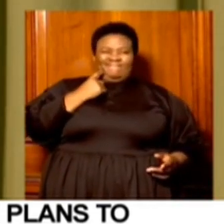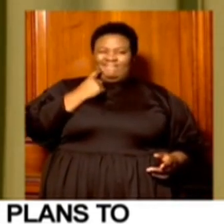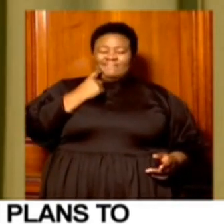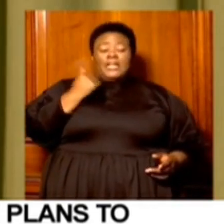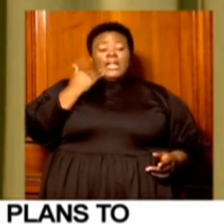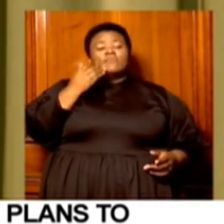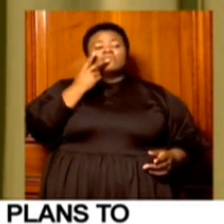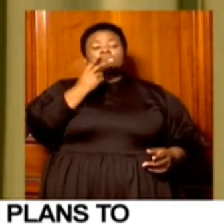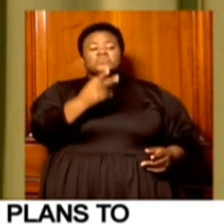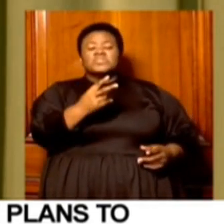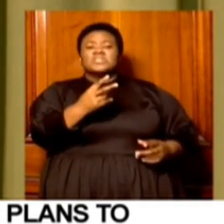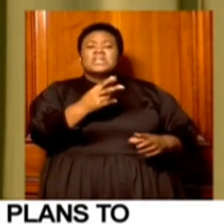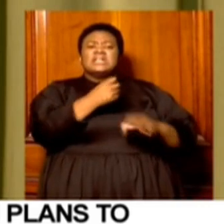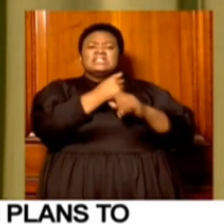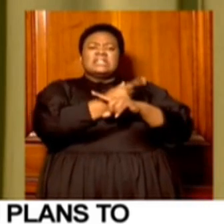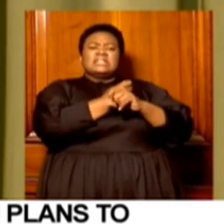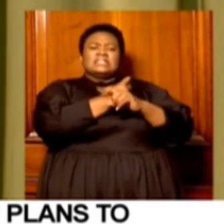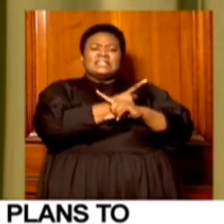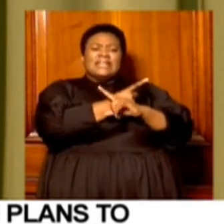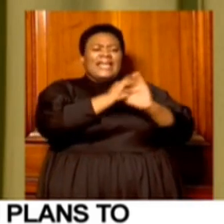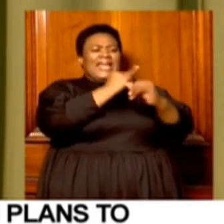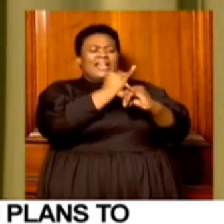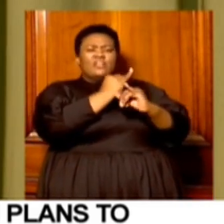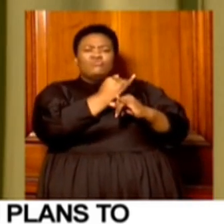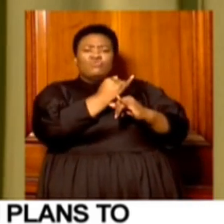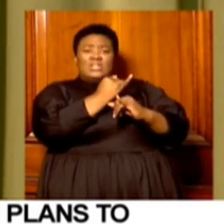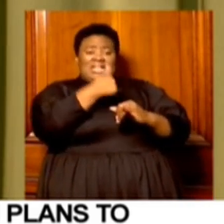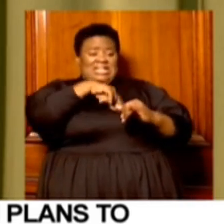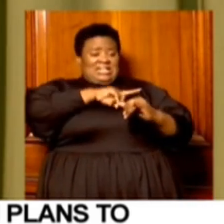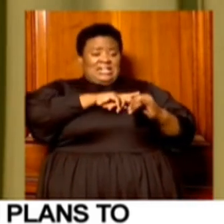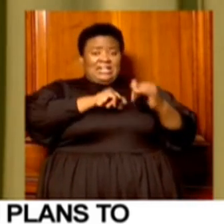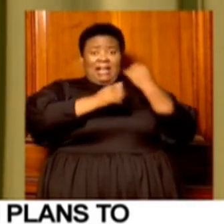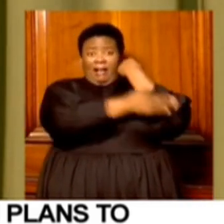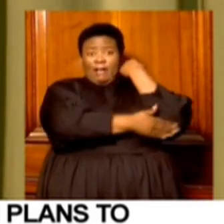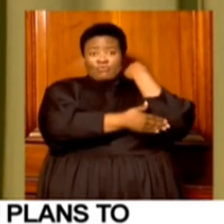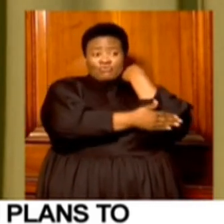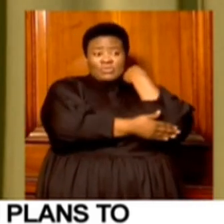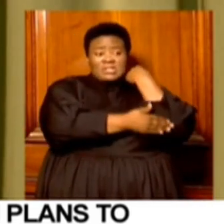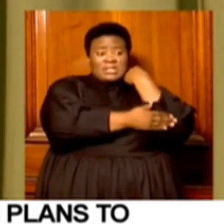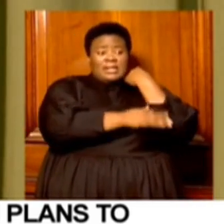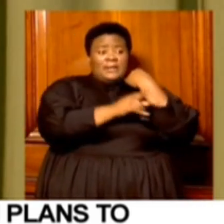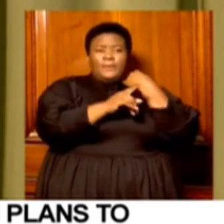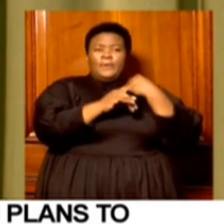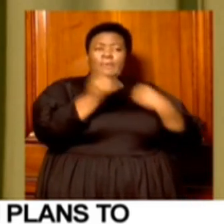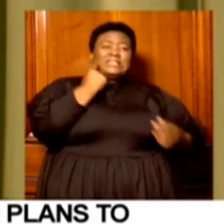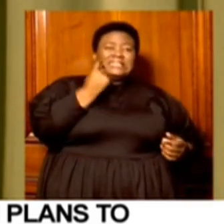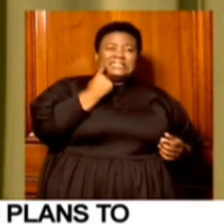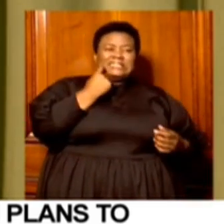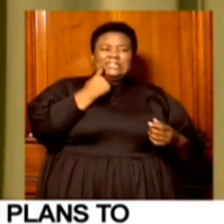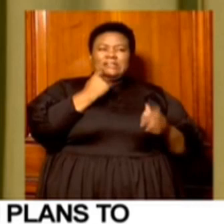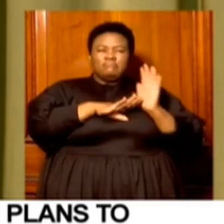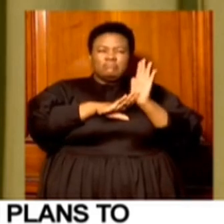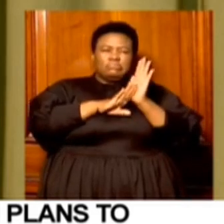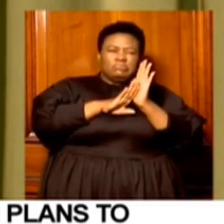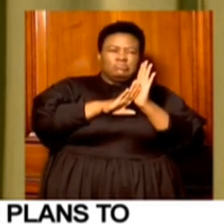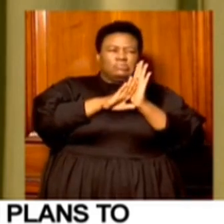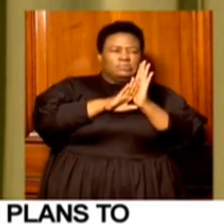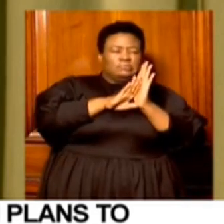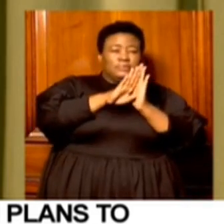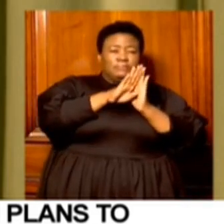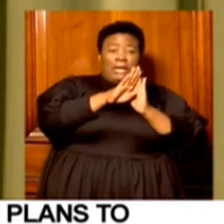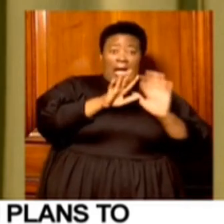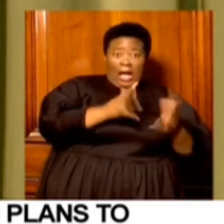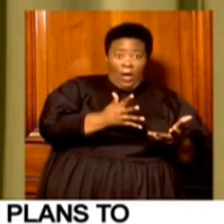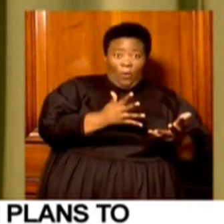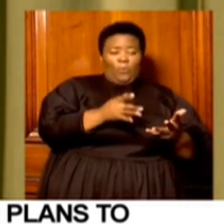country and its evolution. It's not going to be an easy discussion between us and them, but it's a discussion that all of us